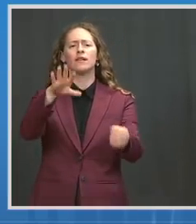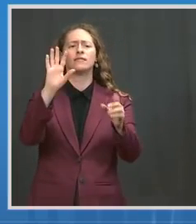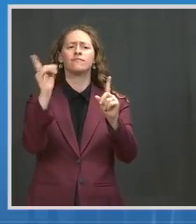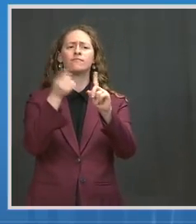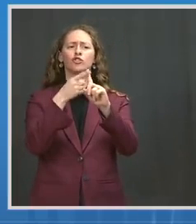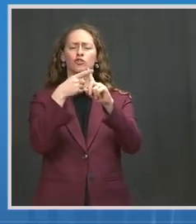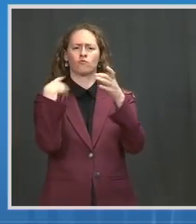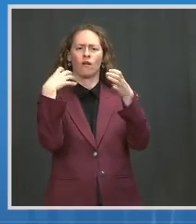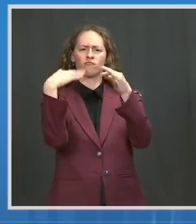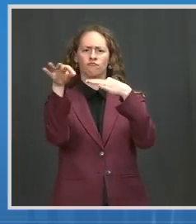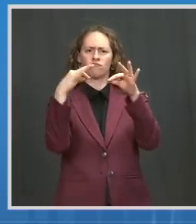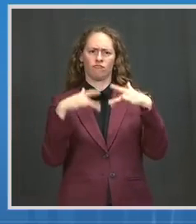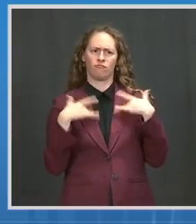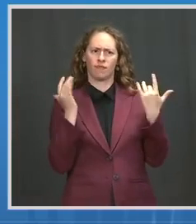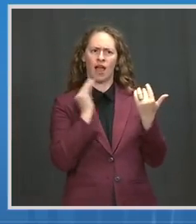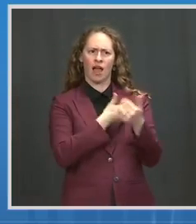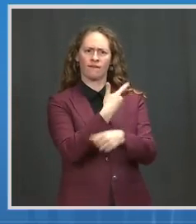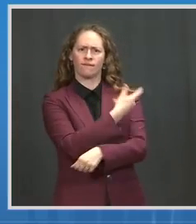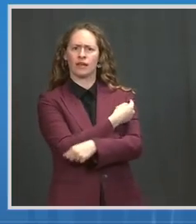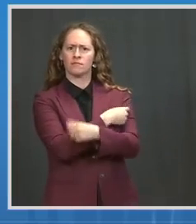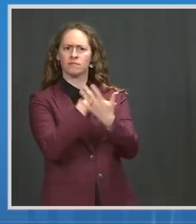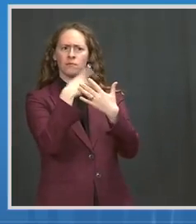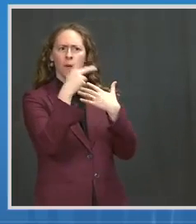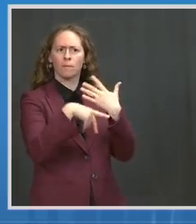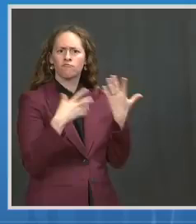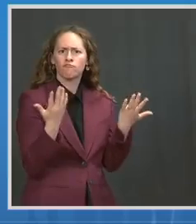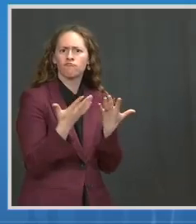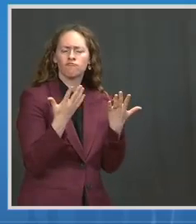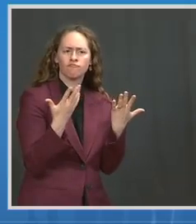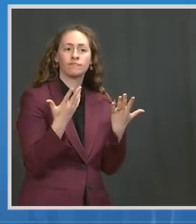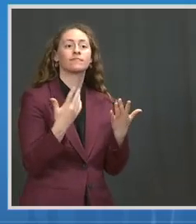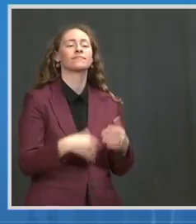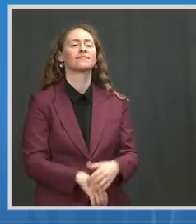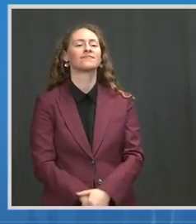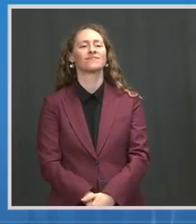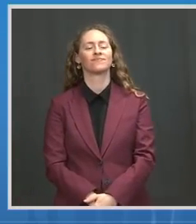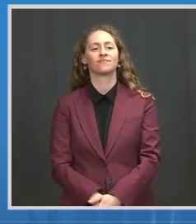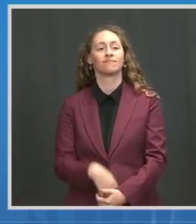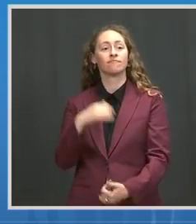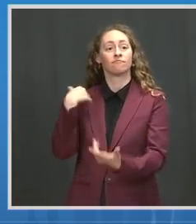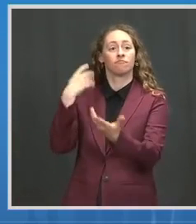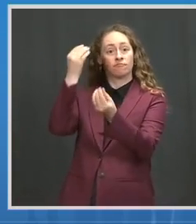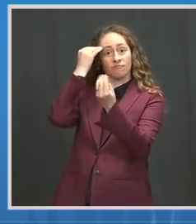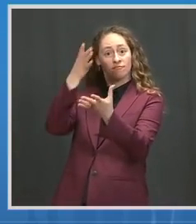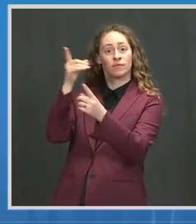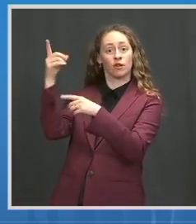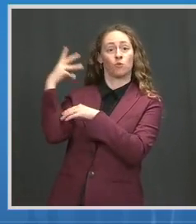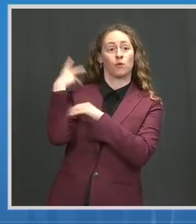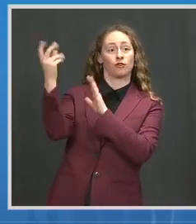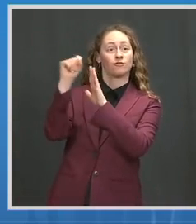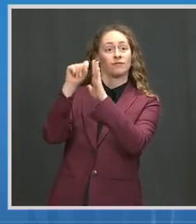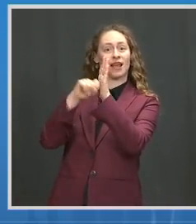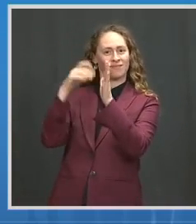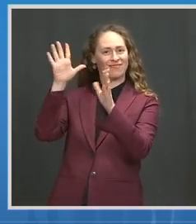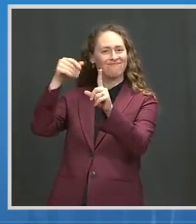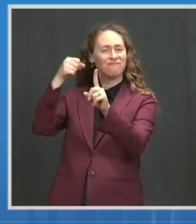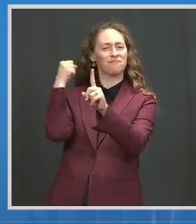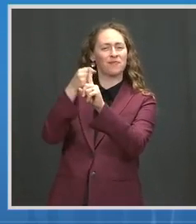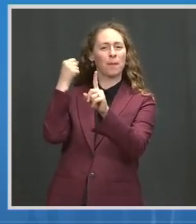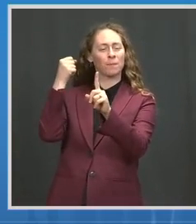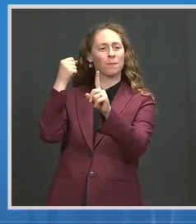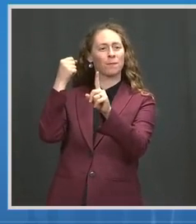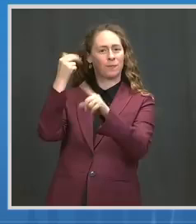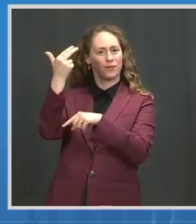weekend, Washington State became the 13th state to reach the milestone of 70% of adults with at least one